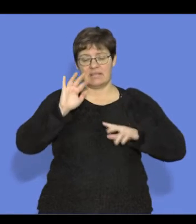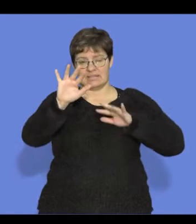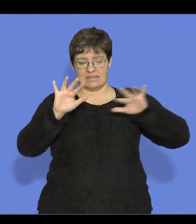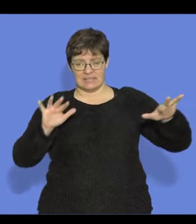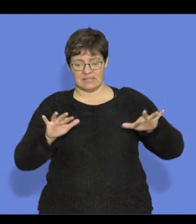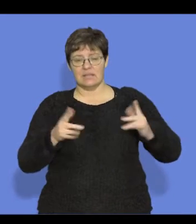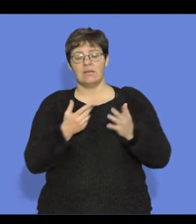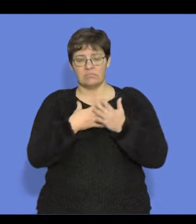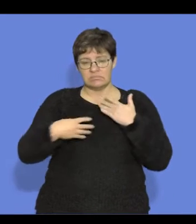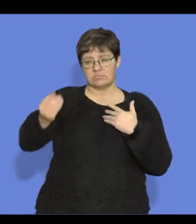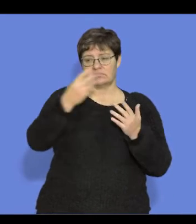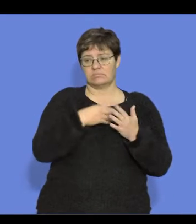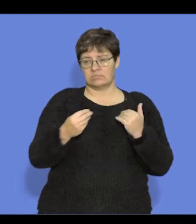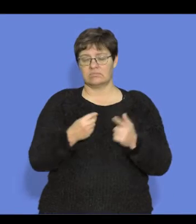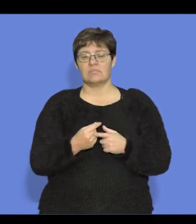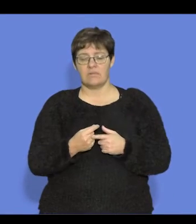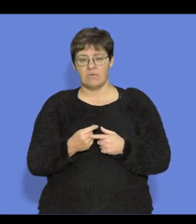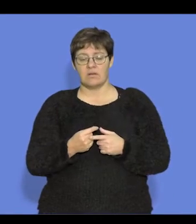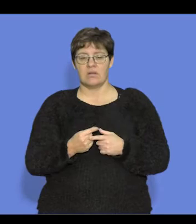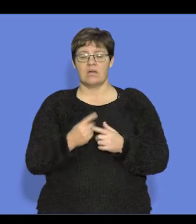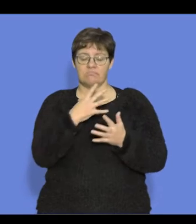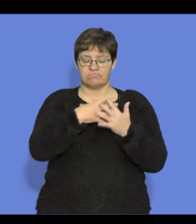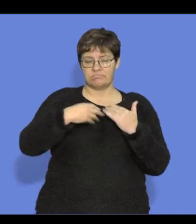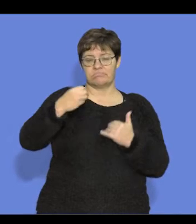passed out in transpiration.